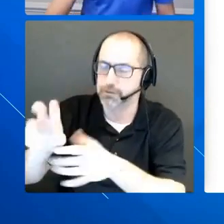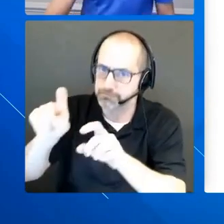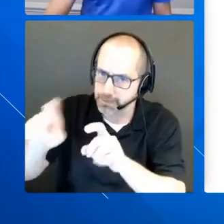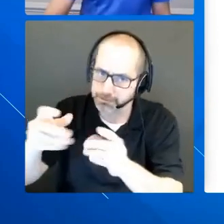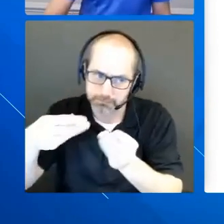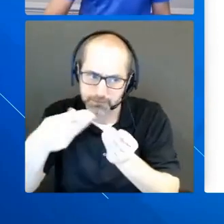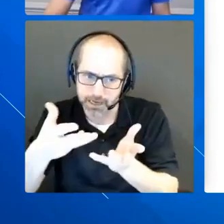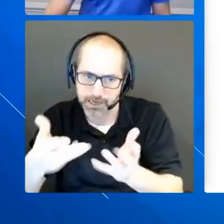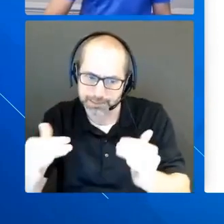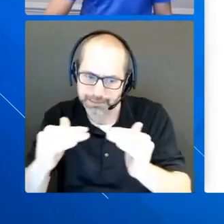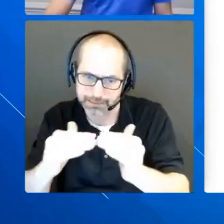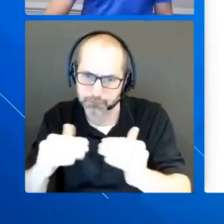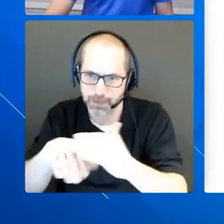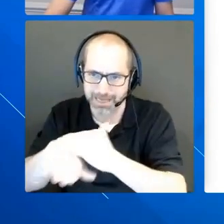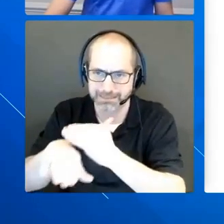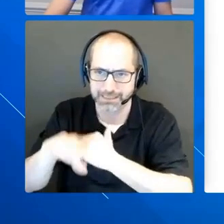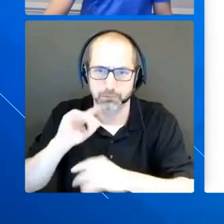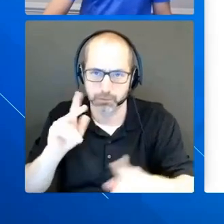disability.